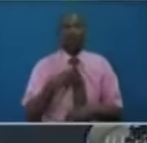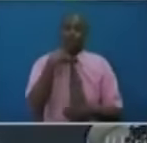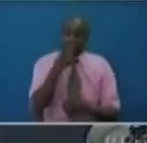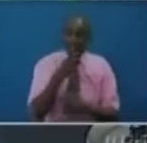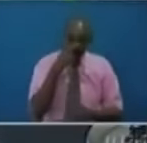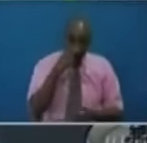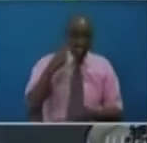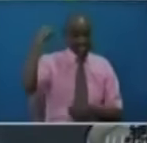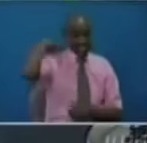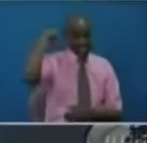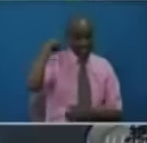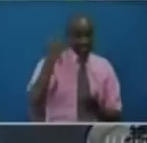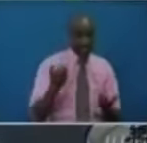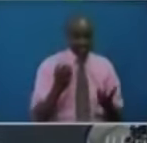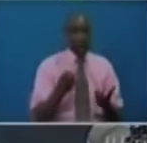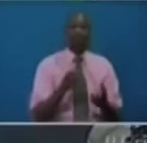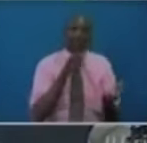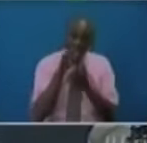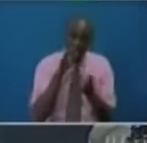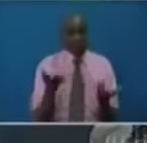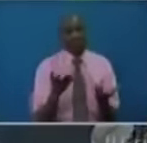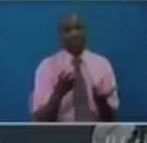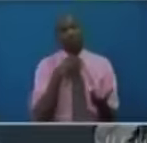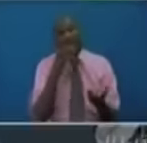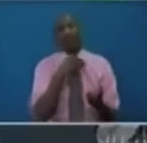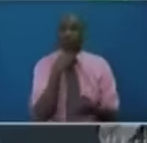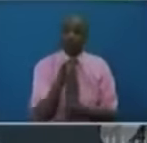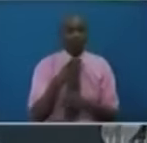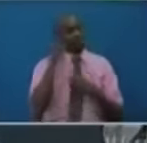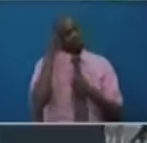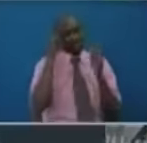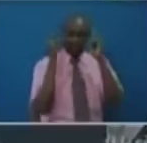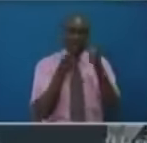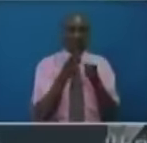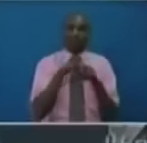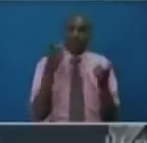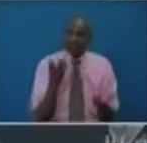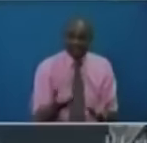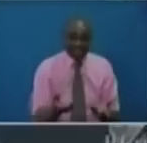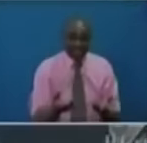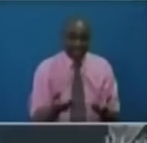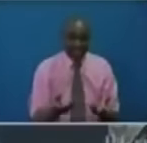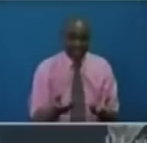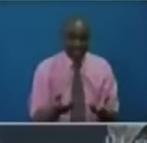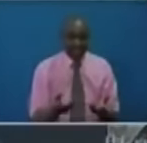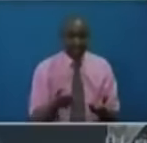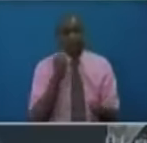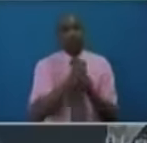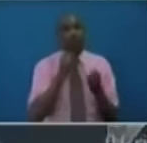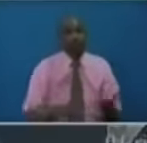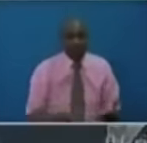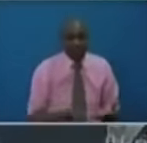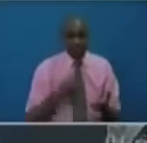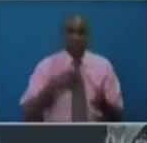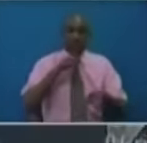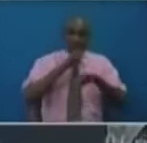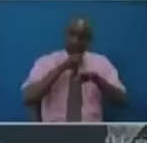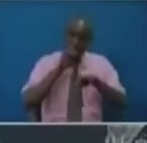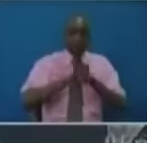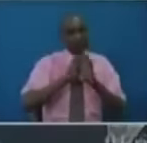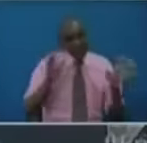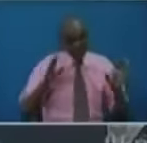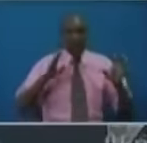ulisikia jana, either ucheck ama ukae. Hiyo ni shida yako. Yeah, but you get that a lot. And sasa tufanya nini? Na tuliitwa. Tuliitwa